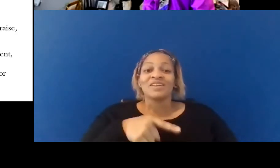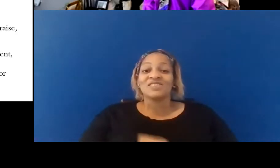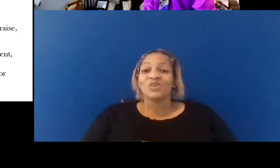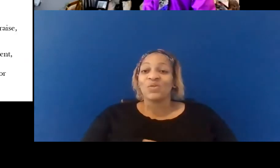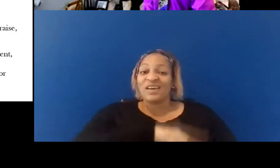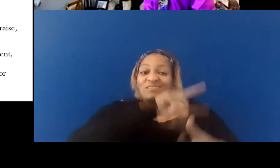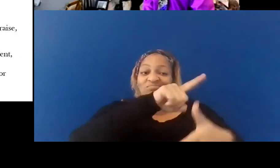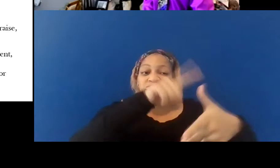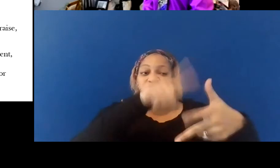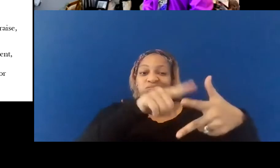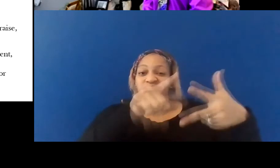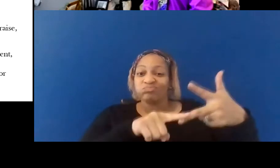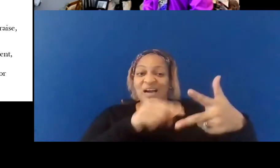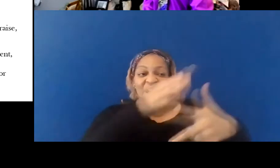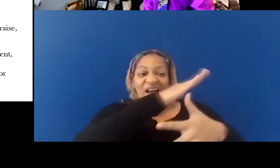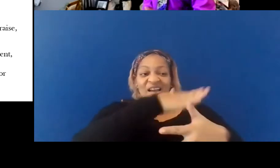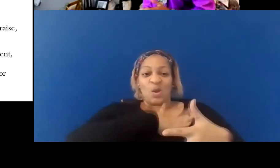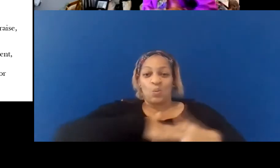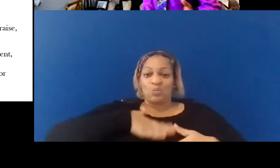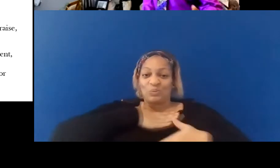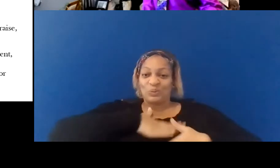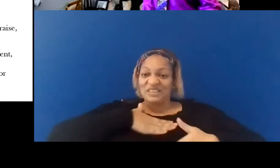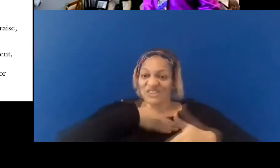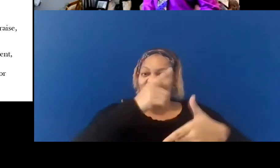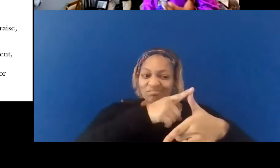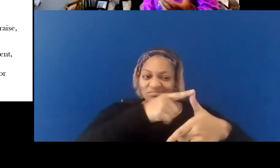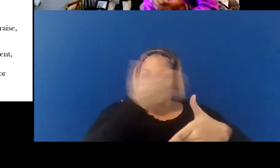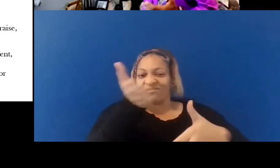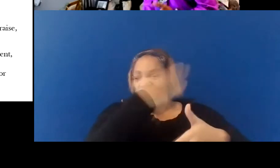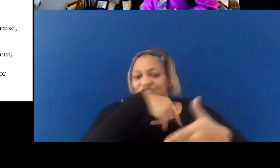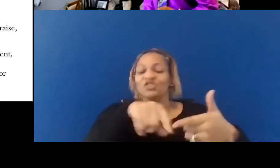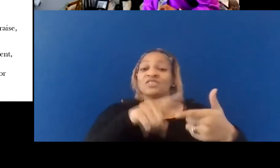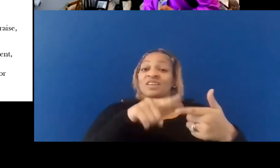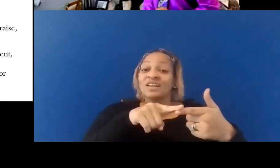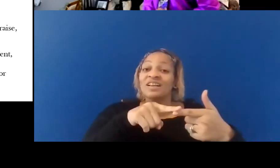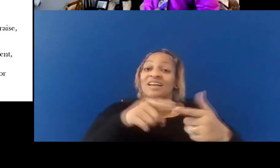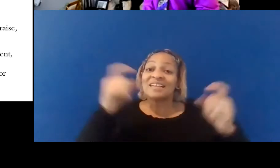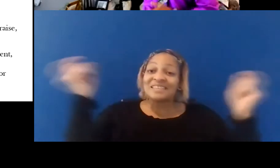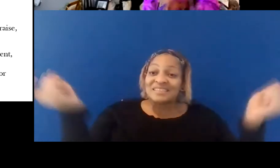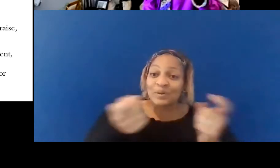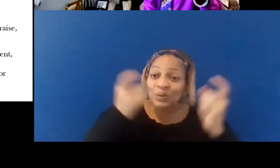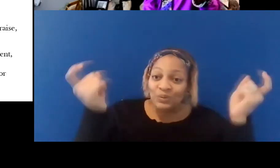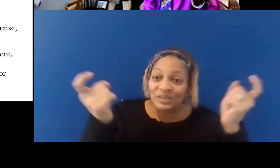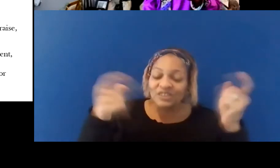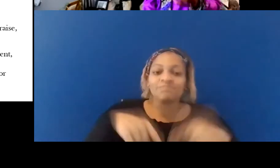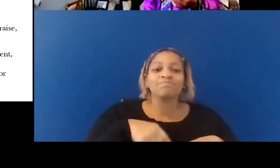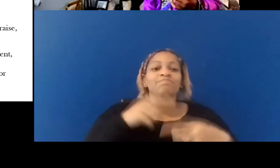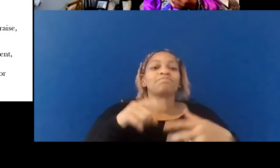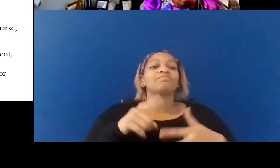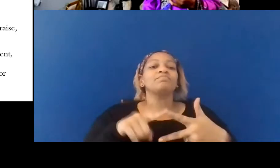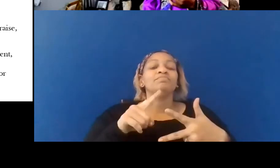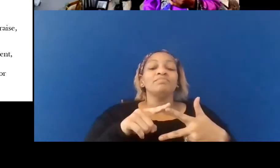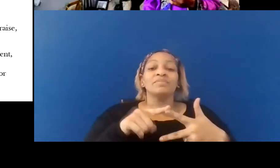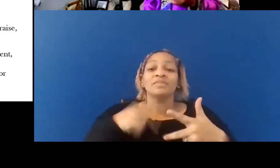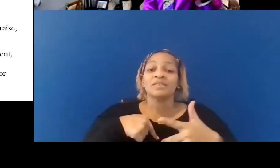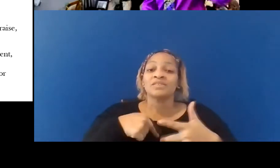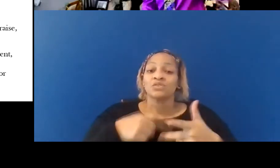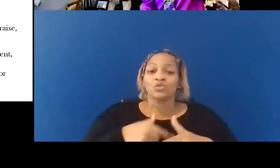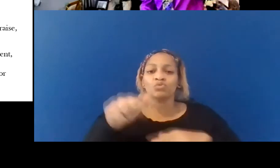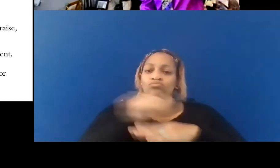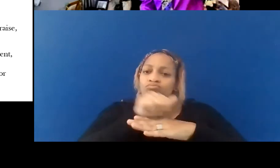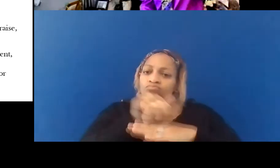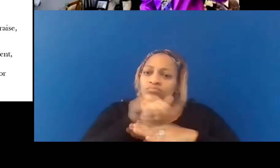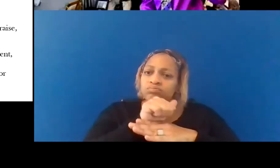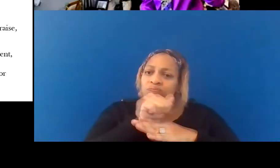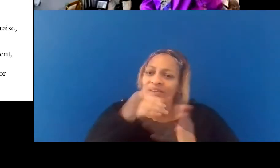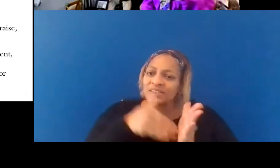trinity. The etymology of celebrate. Honor, sing praises of, to practice often. So if